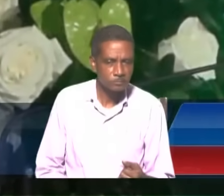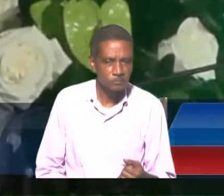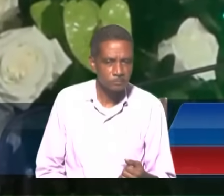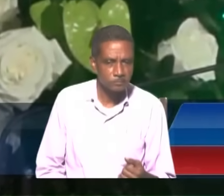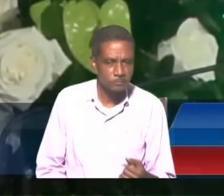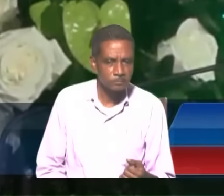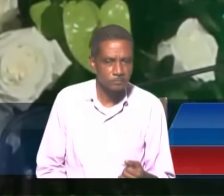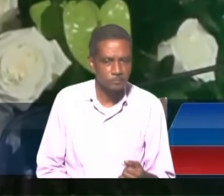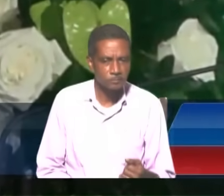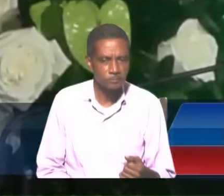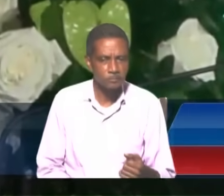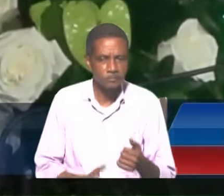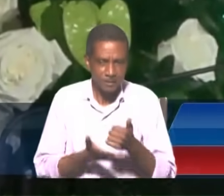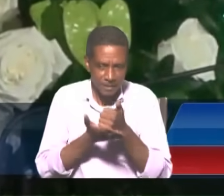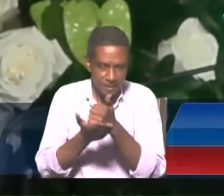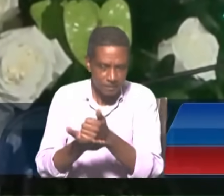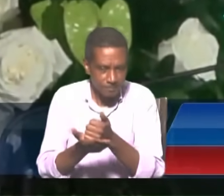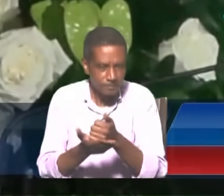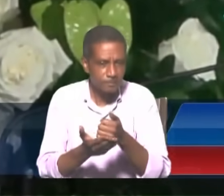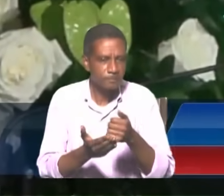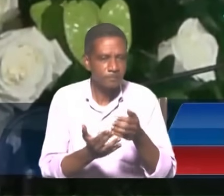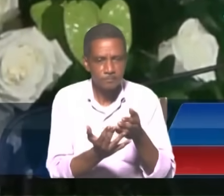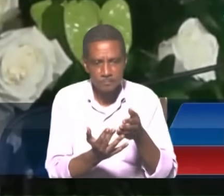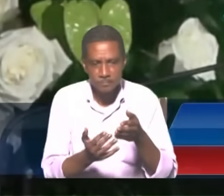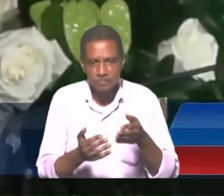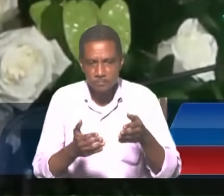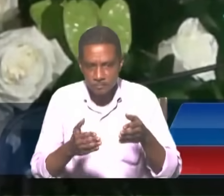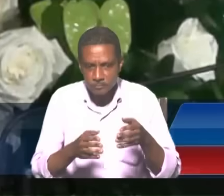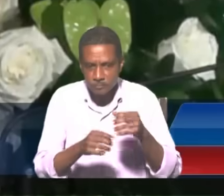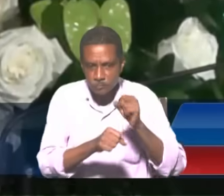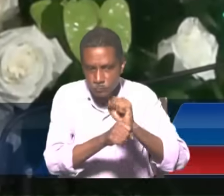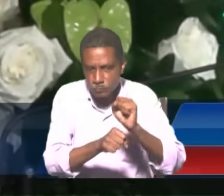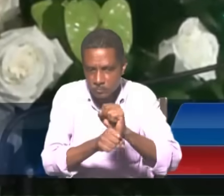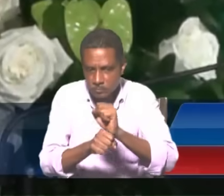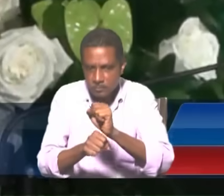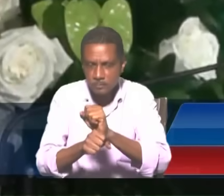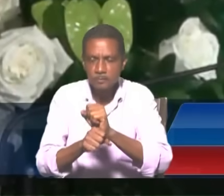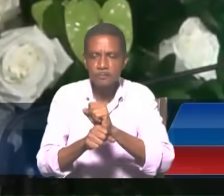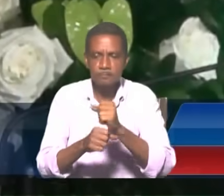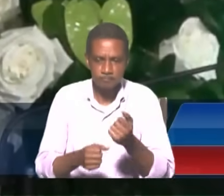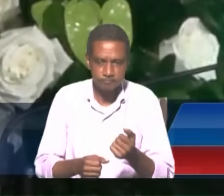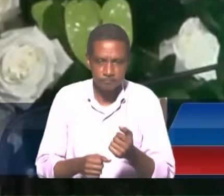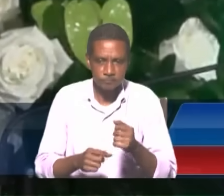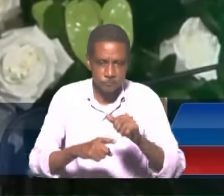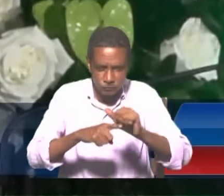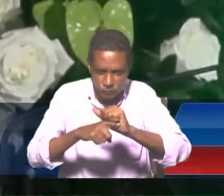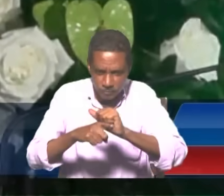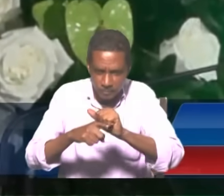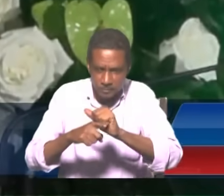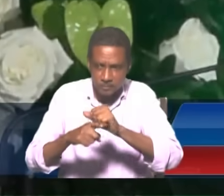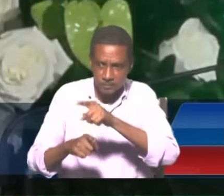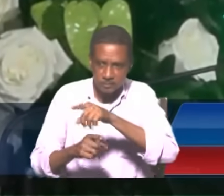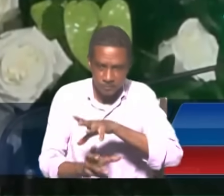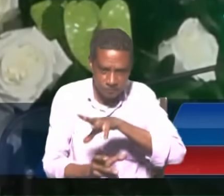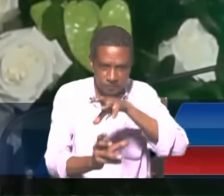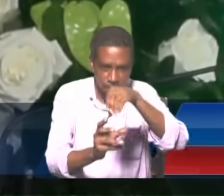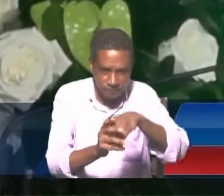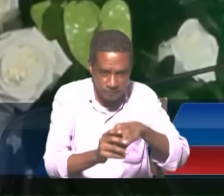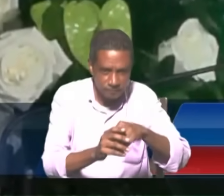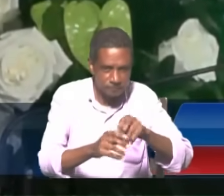to decent work and entrepreneurship alignment, training with industry demand,